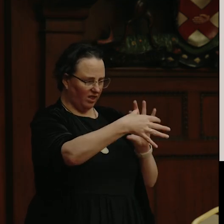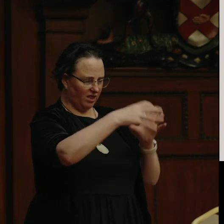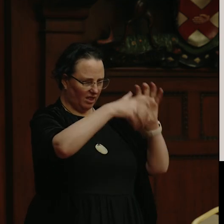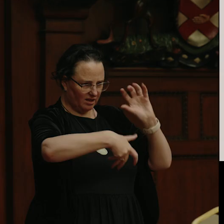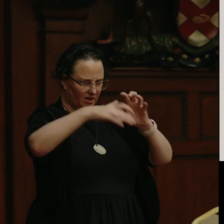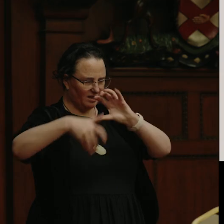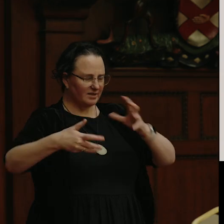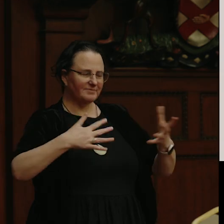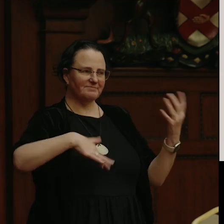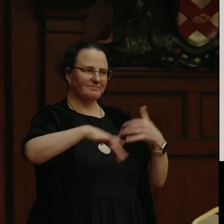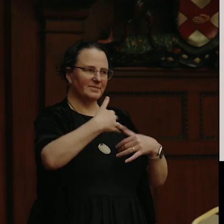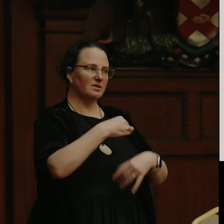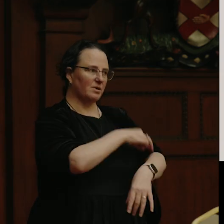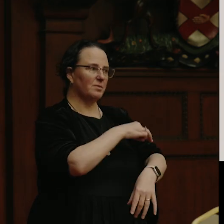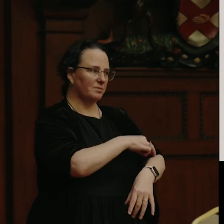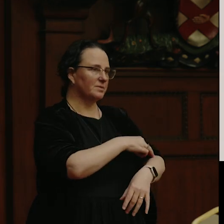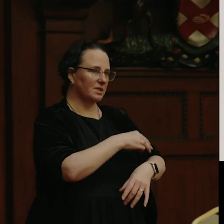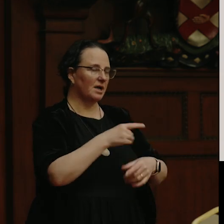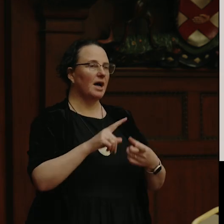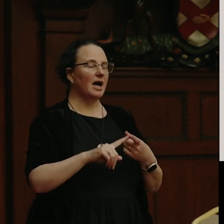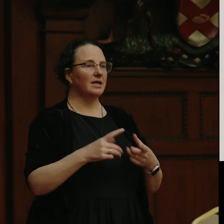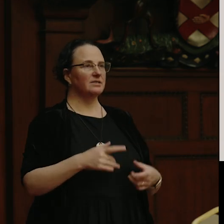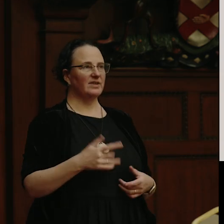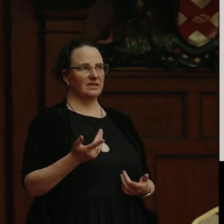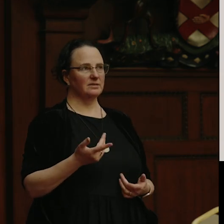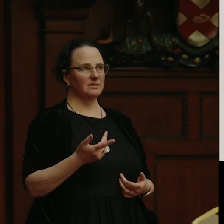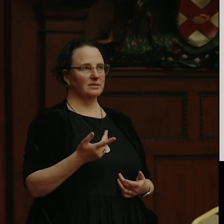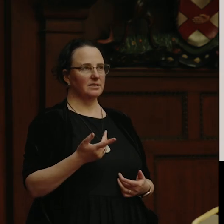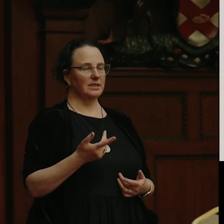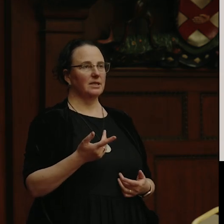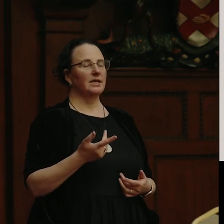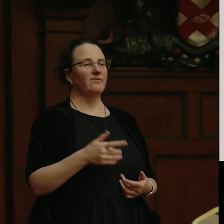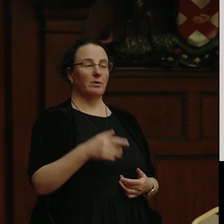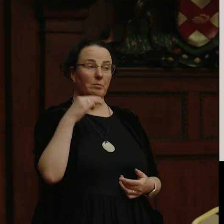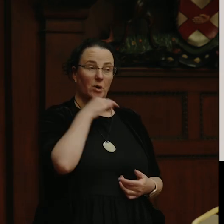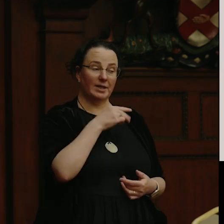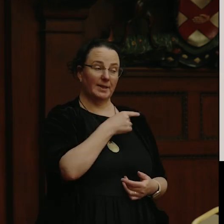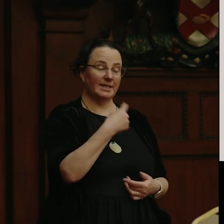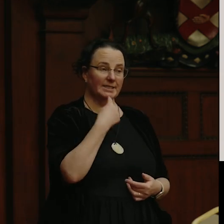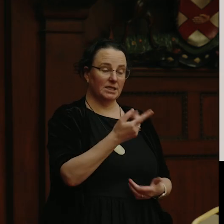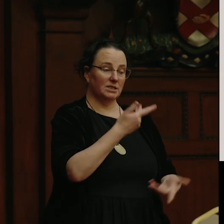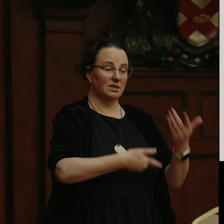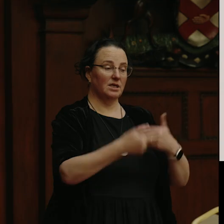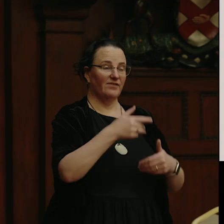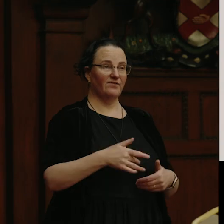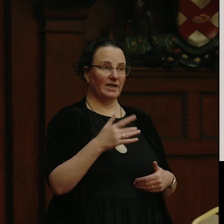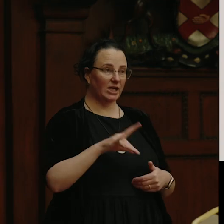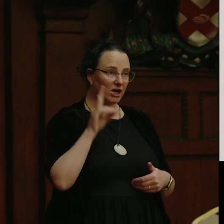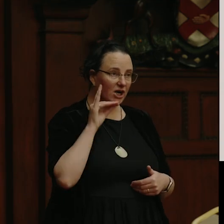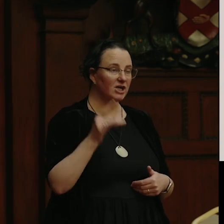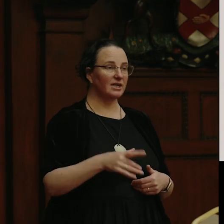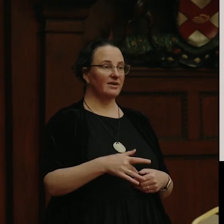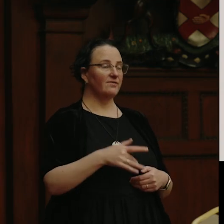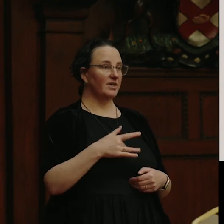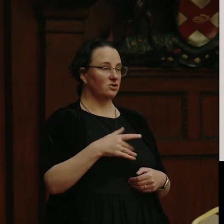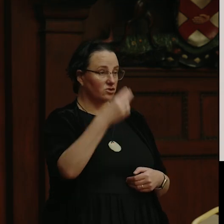with the disease. Conversely, feeling heard and understood was really important to the people who